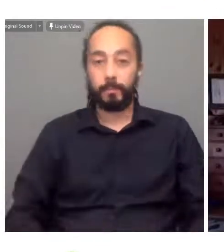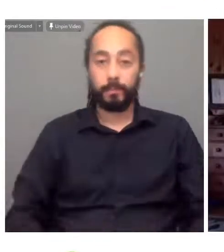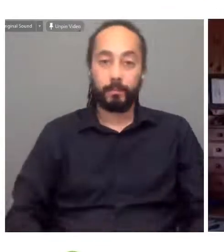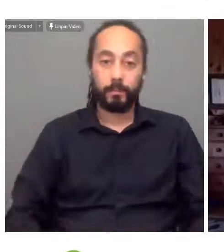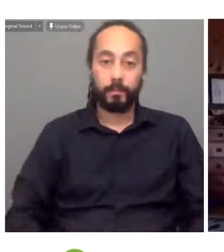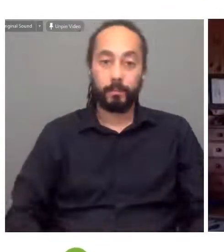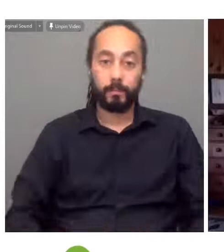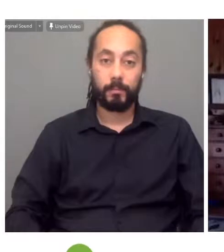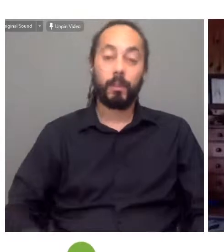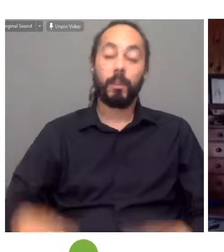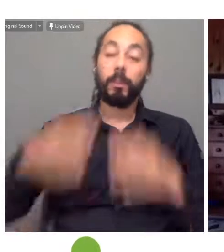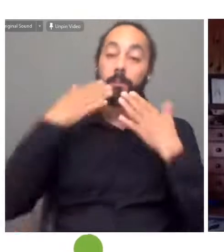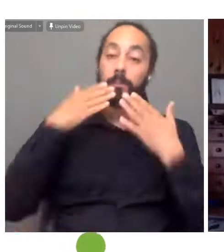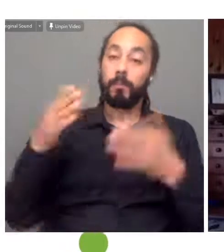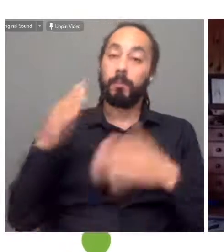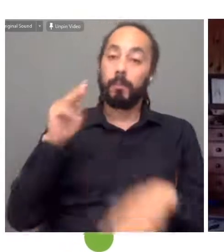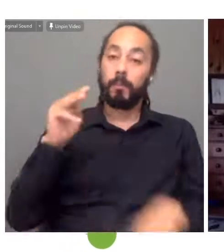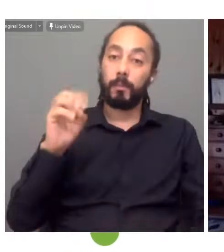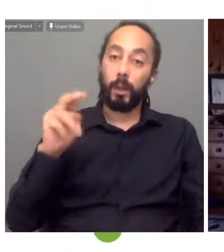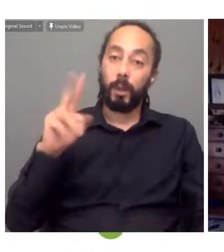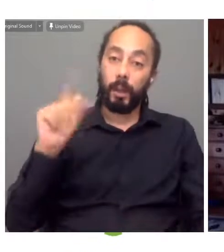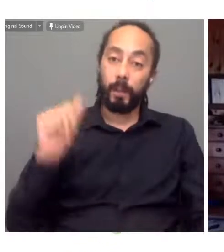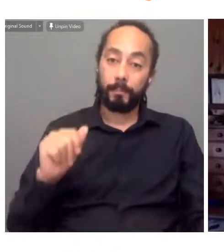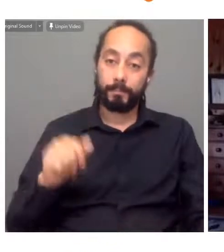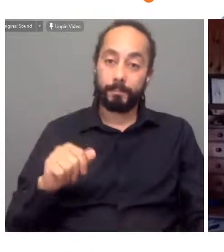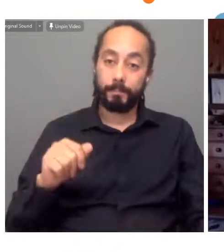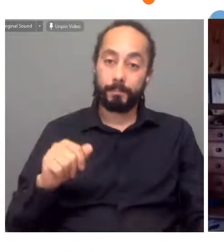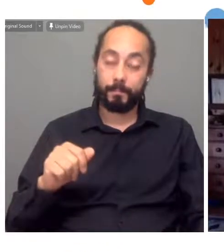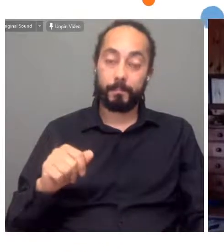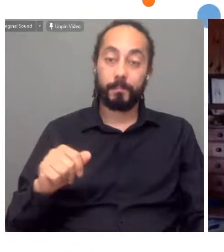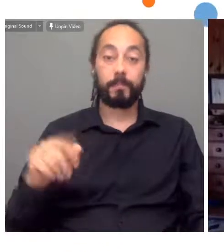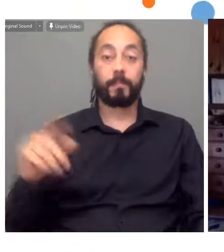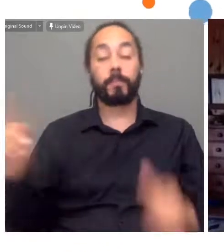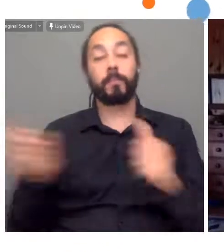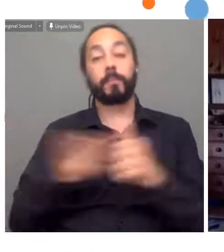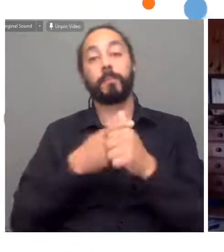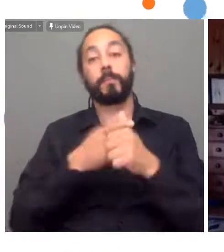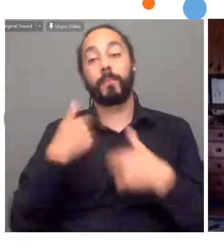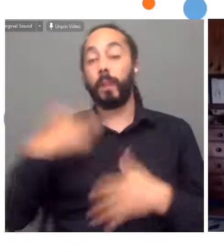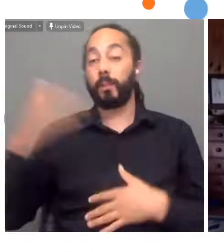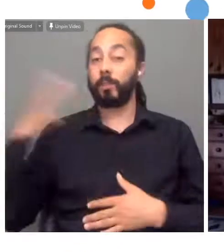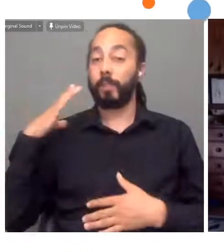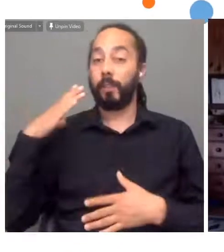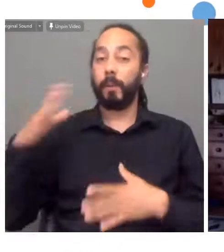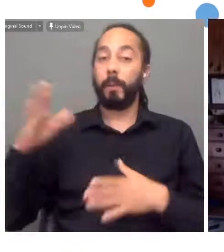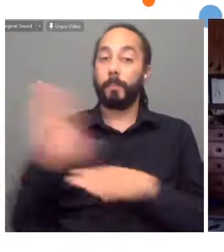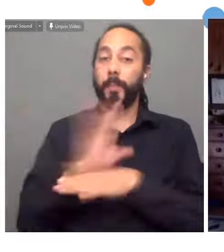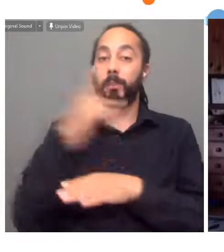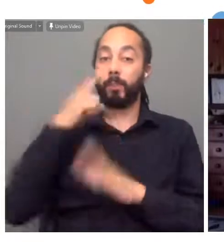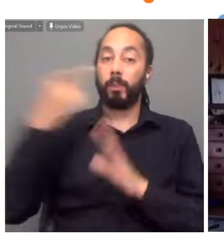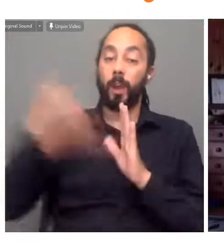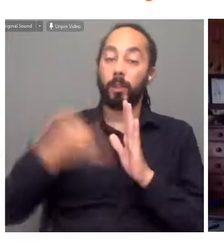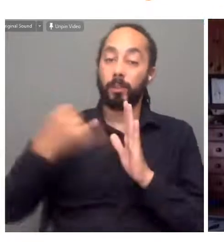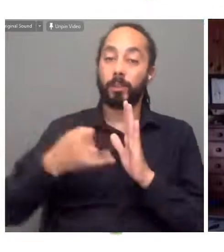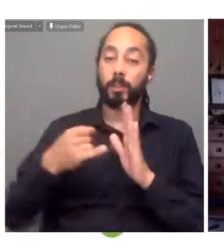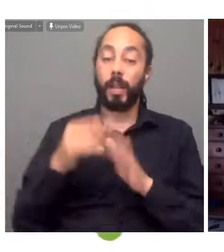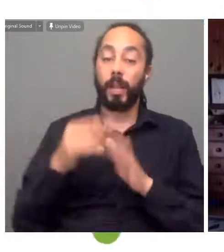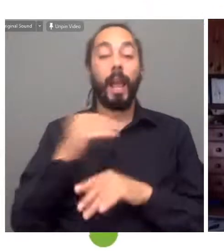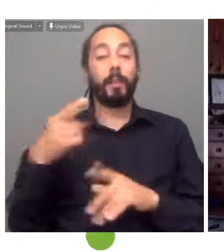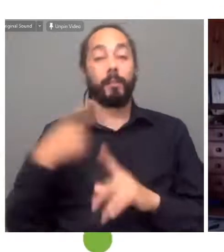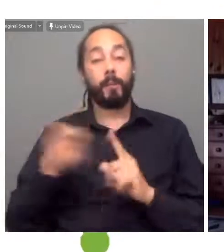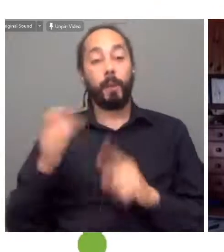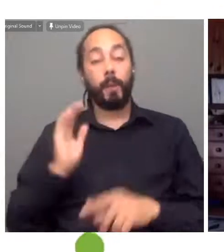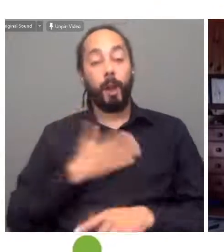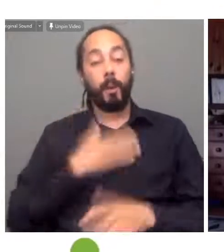Thank you, Monica. First of all, let me say, as Chair of Business for the Arts, and on behalf of our partners,